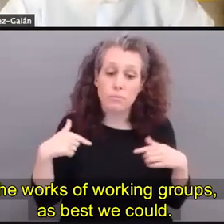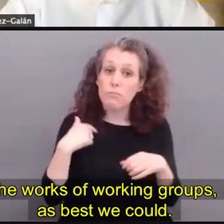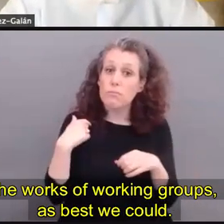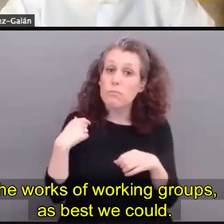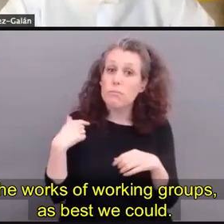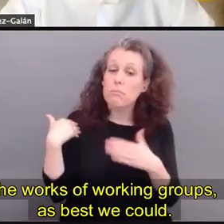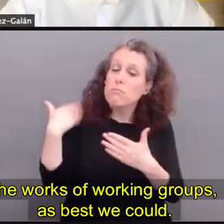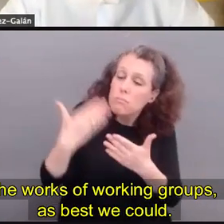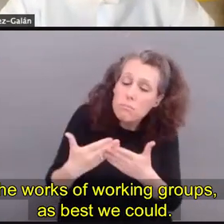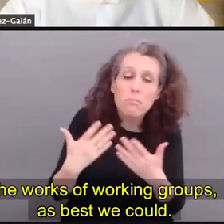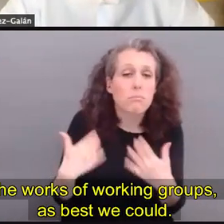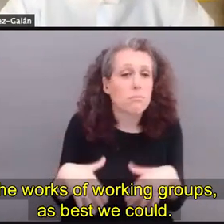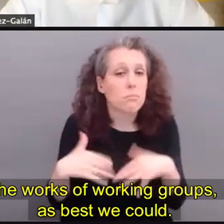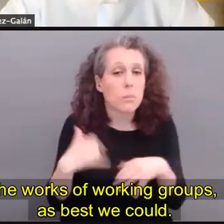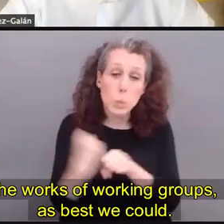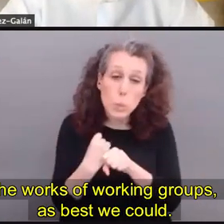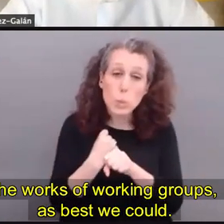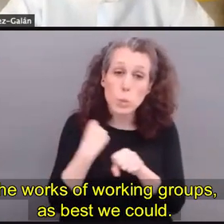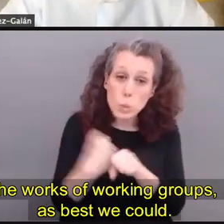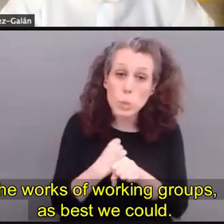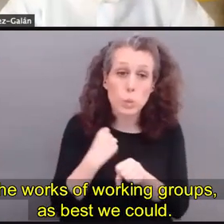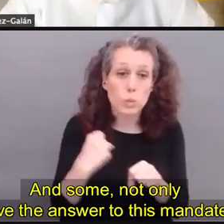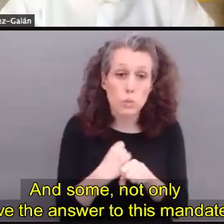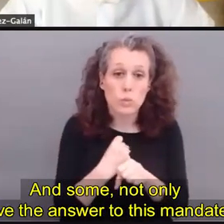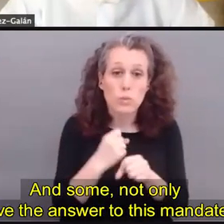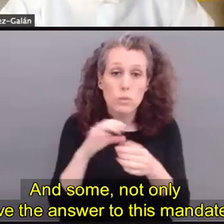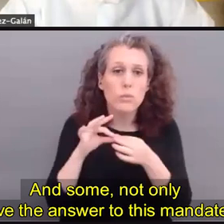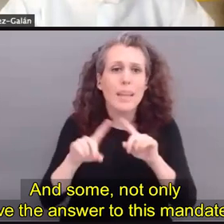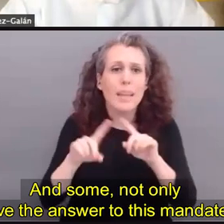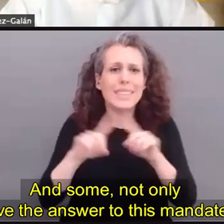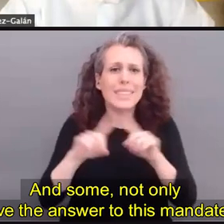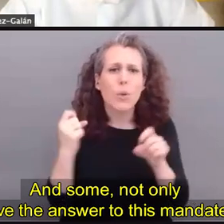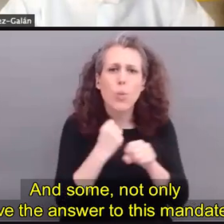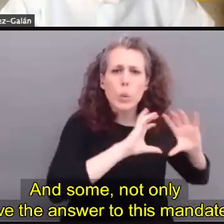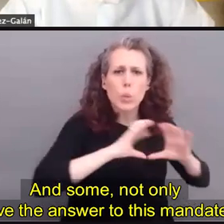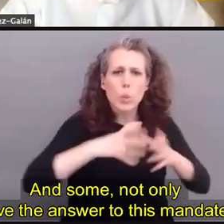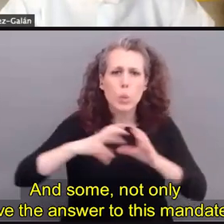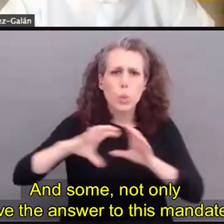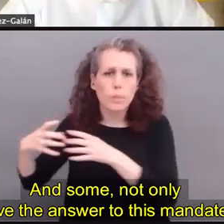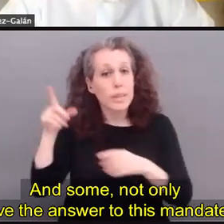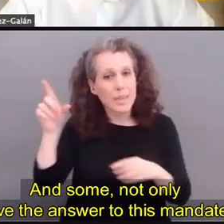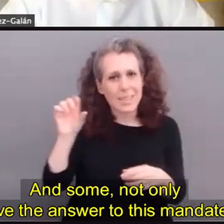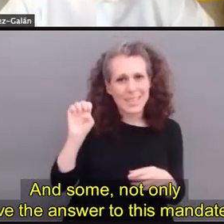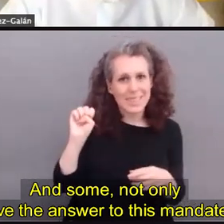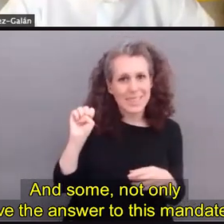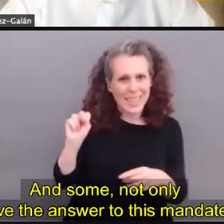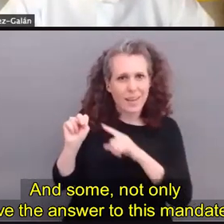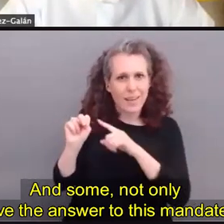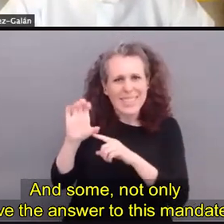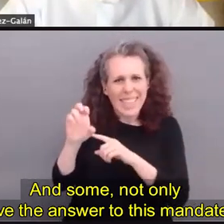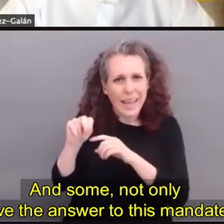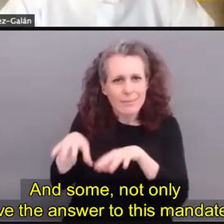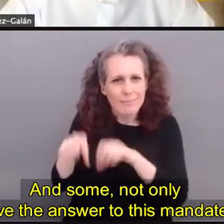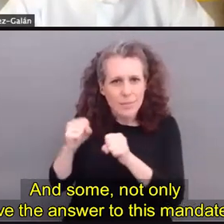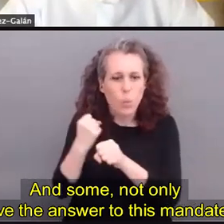best we could the works of the working groups in SEN where not only the answer